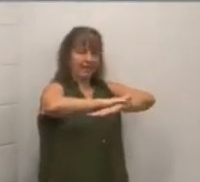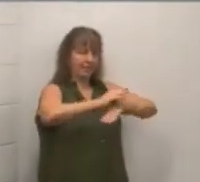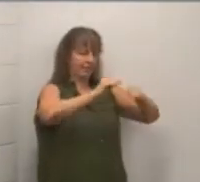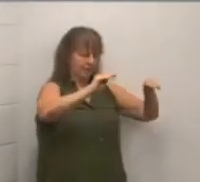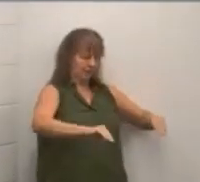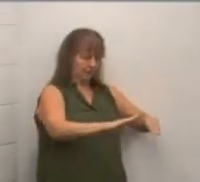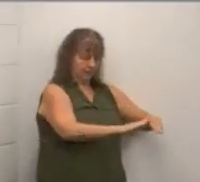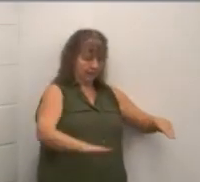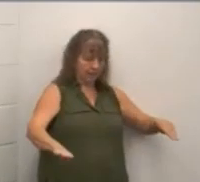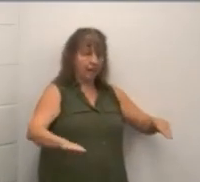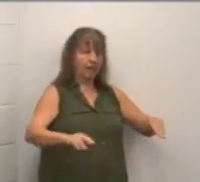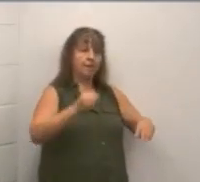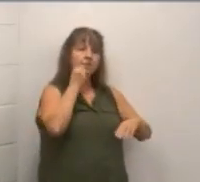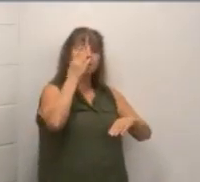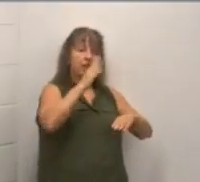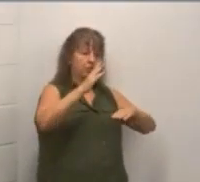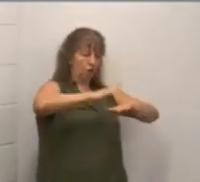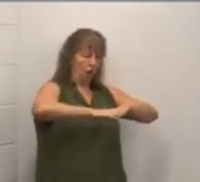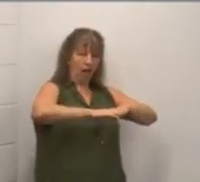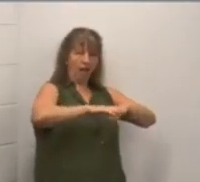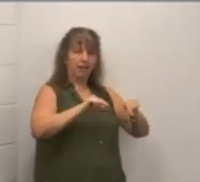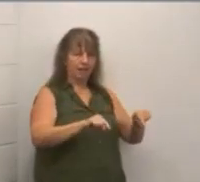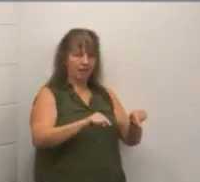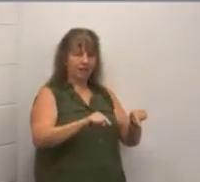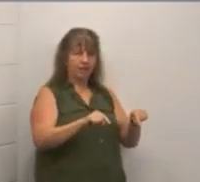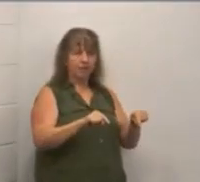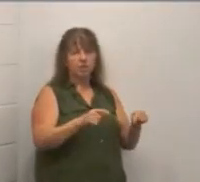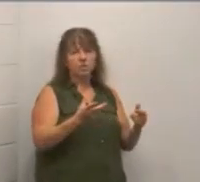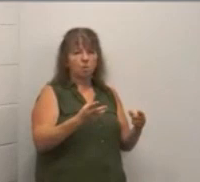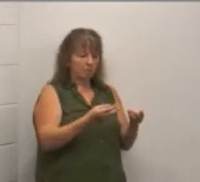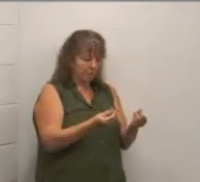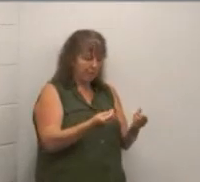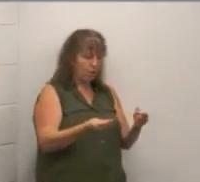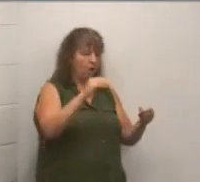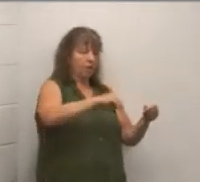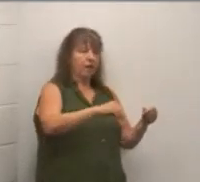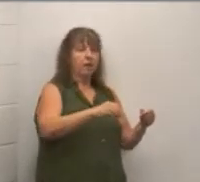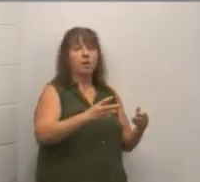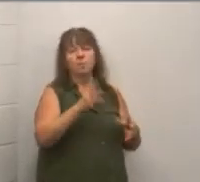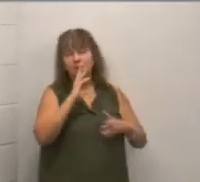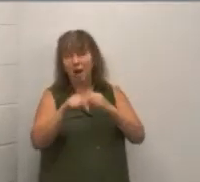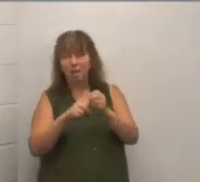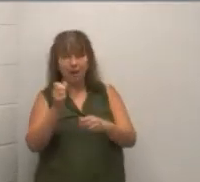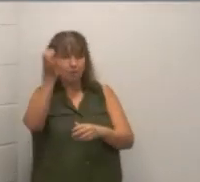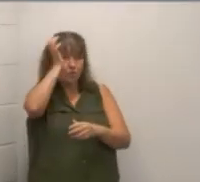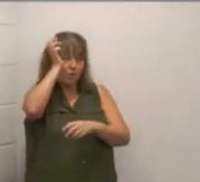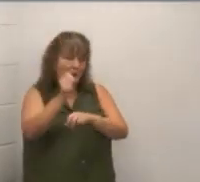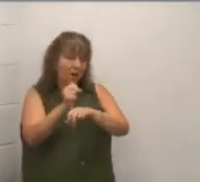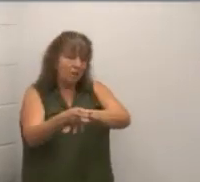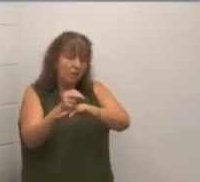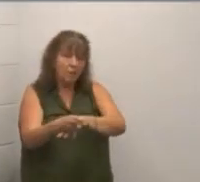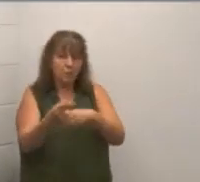on top of that. So we're looking at how we're handling refuse